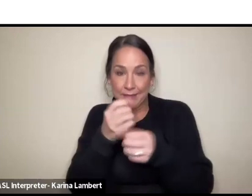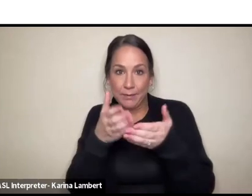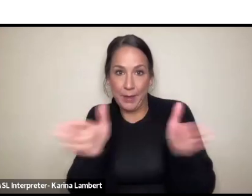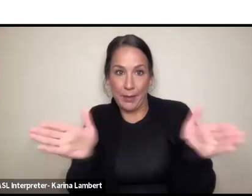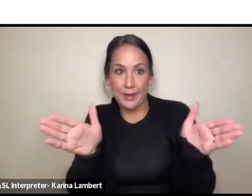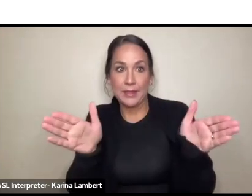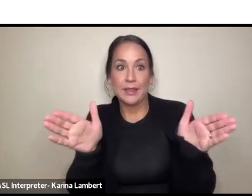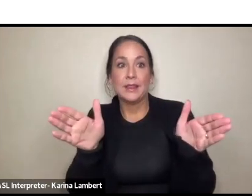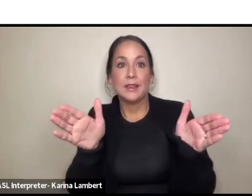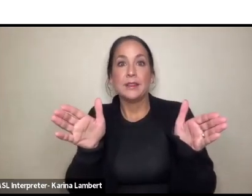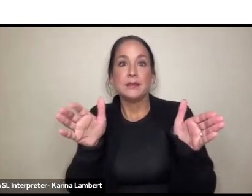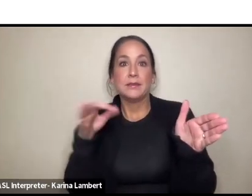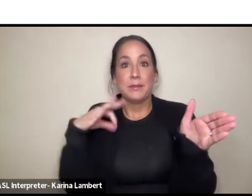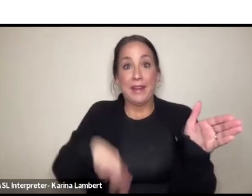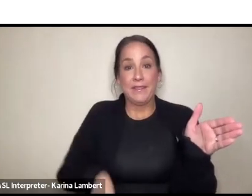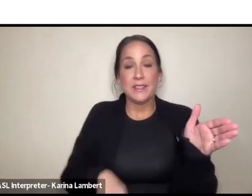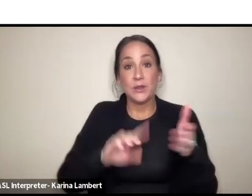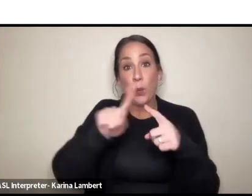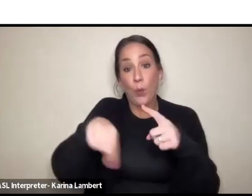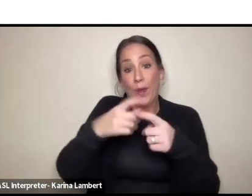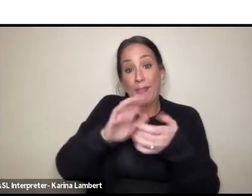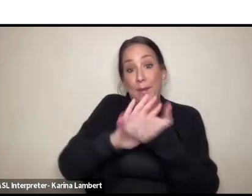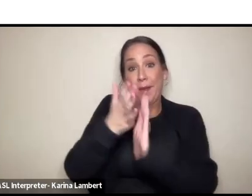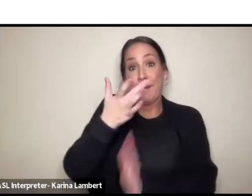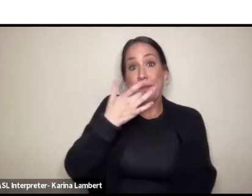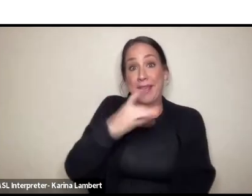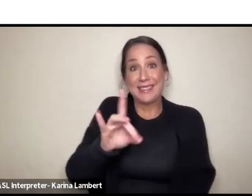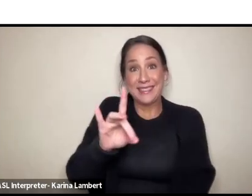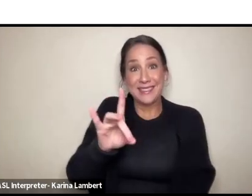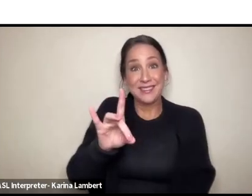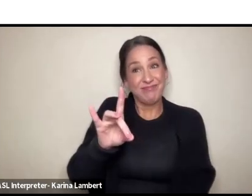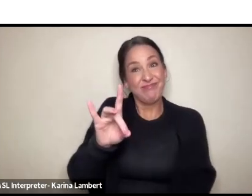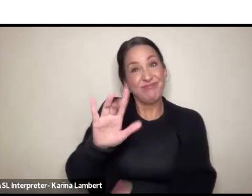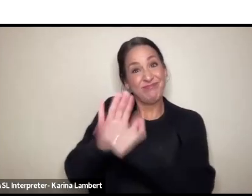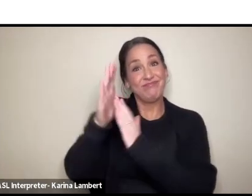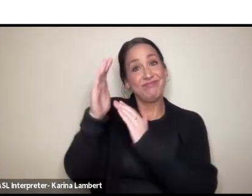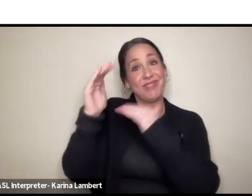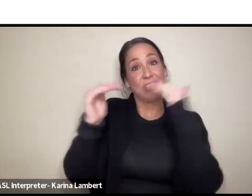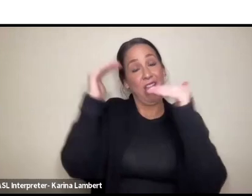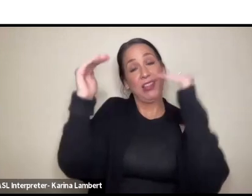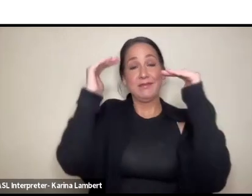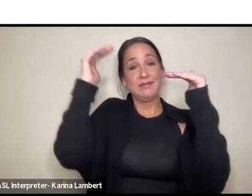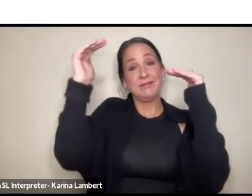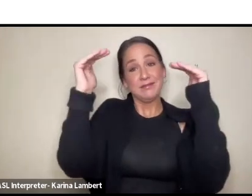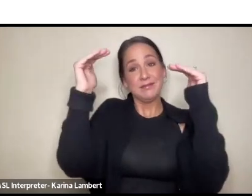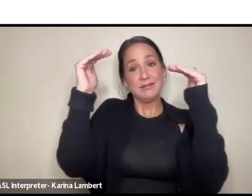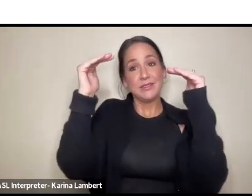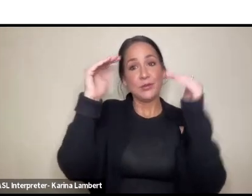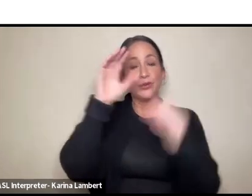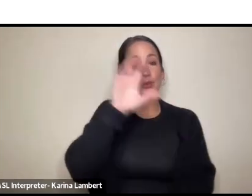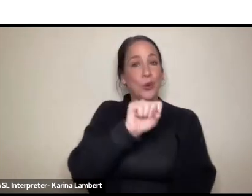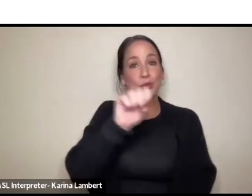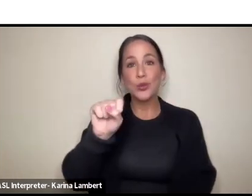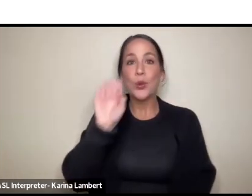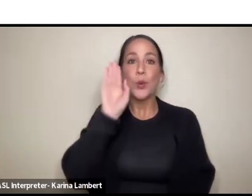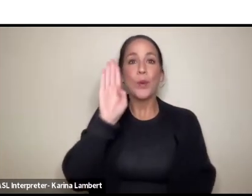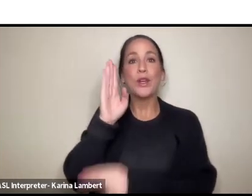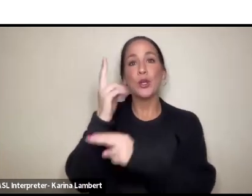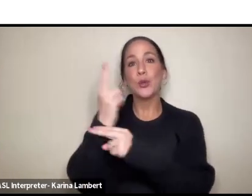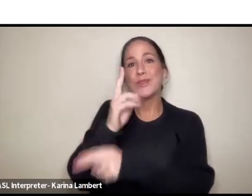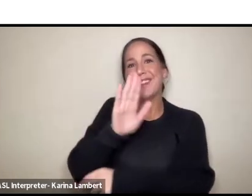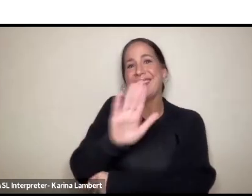benefits. So when they turn 18, they are an adult. They're considered an adult, and Social Security will use